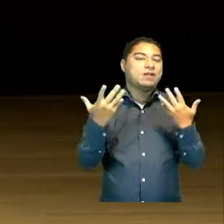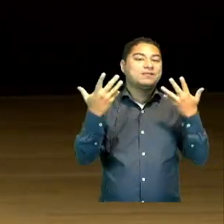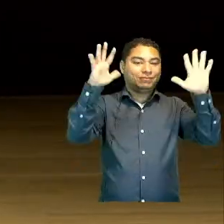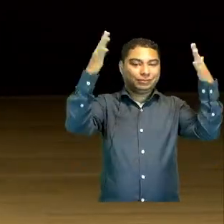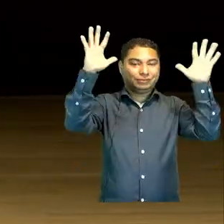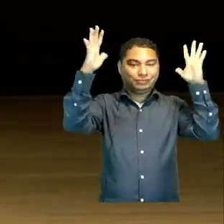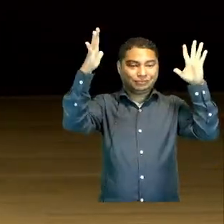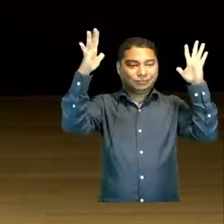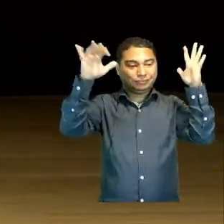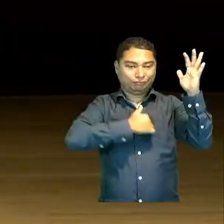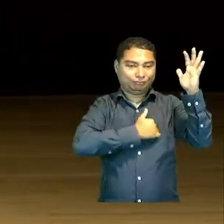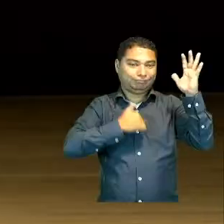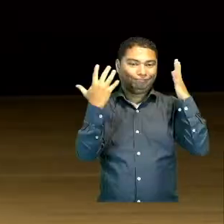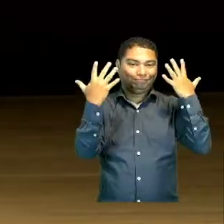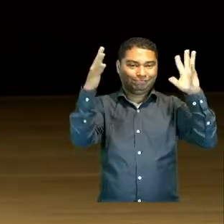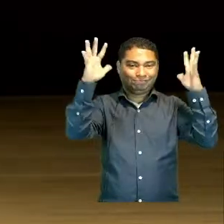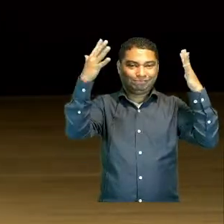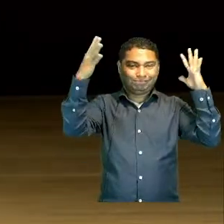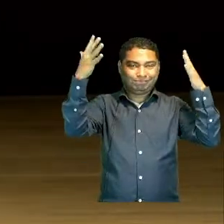futures for all our children.